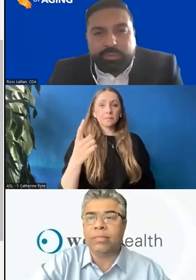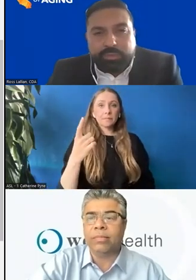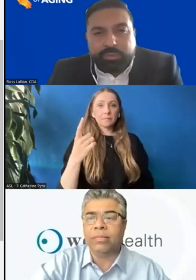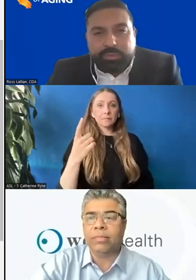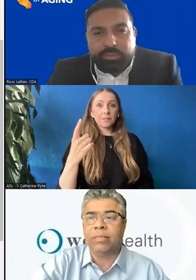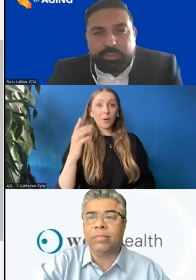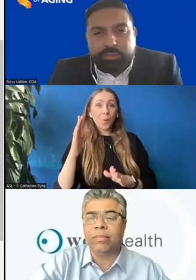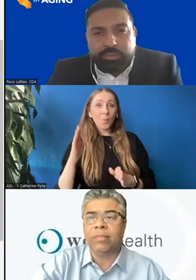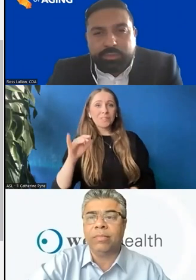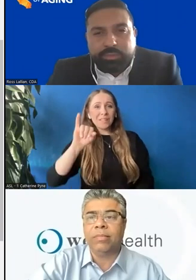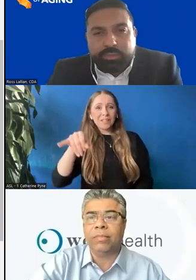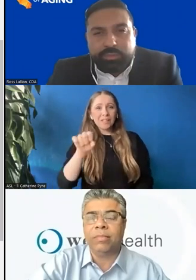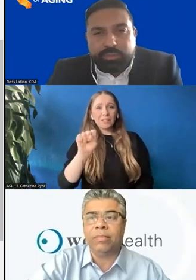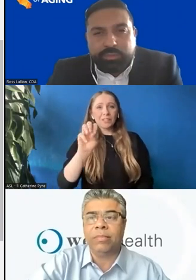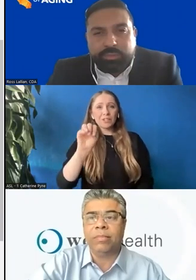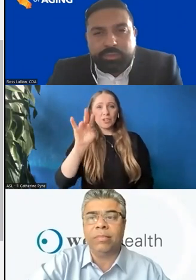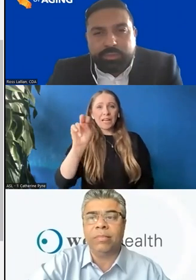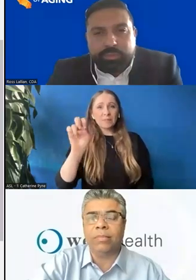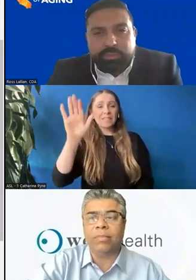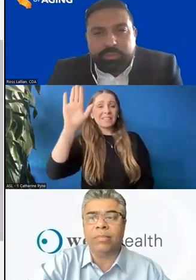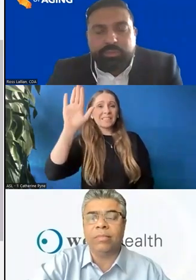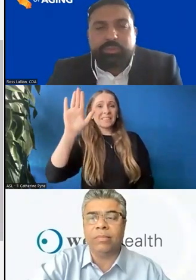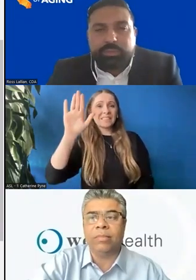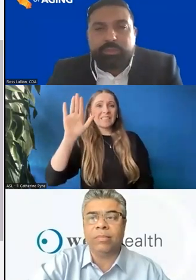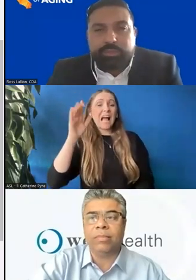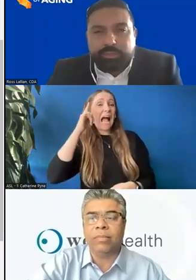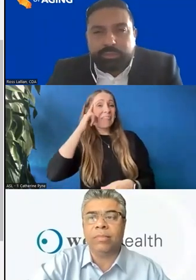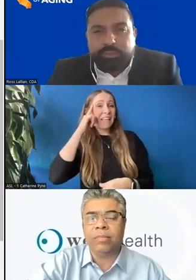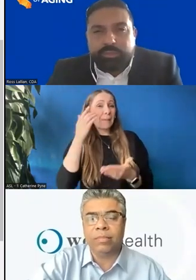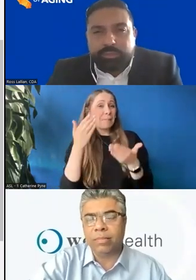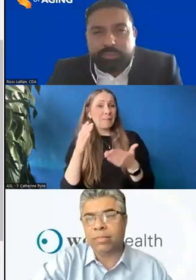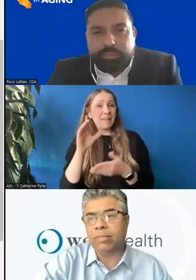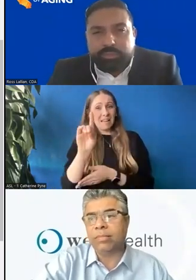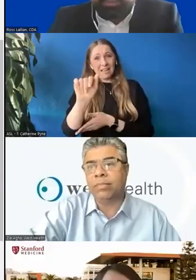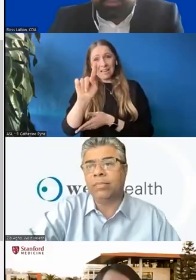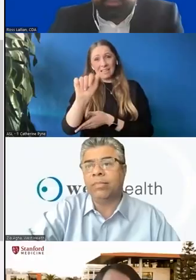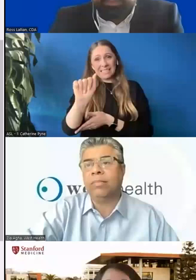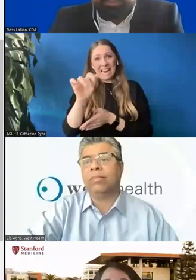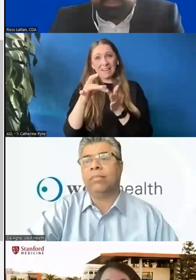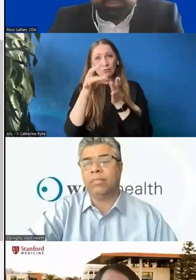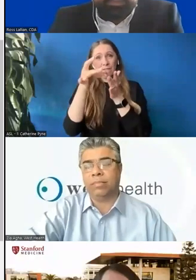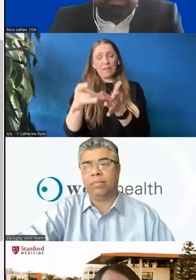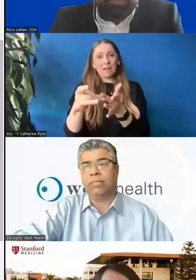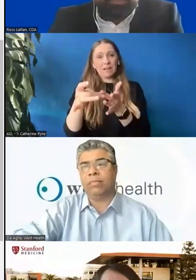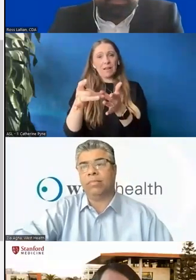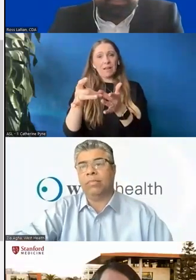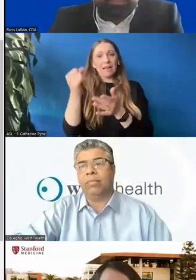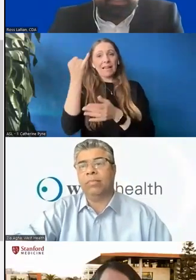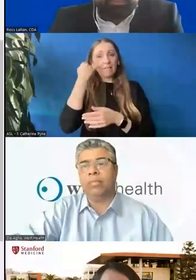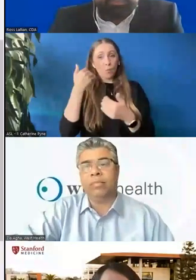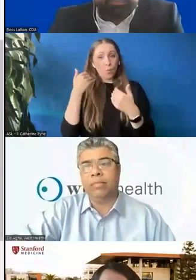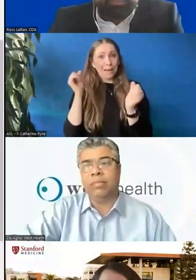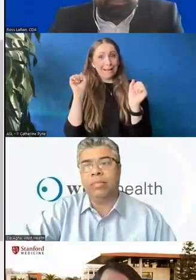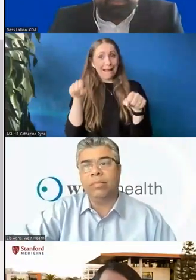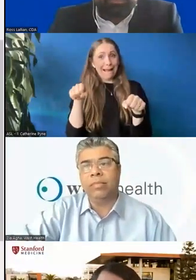I would suggest perhaps it should even be data driven, that at the point we're able to obtain data, to look at,